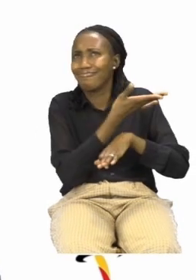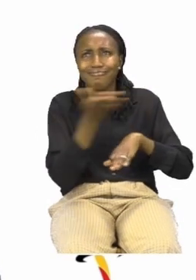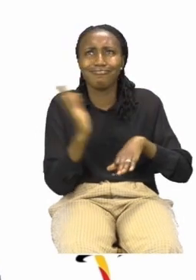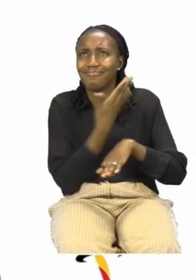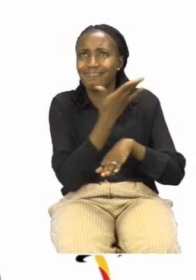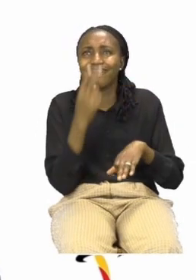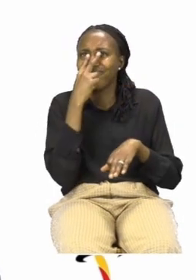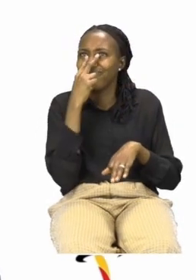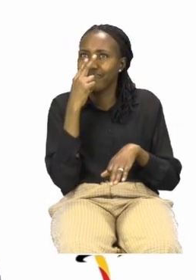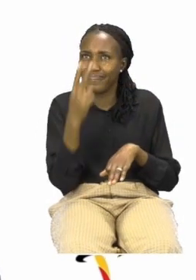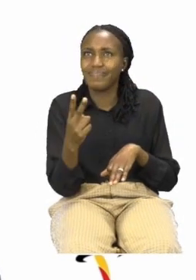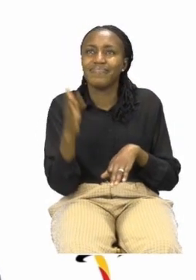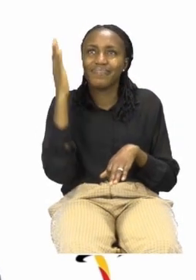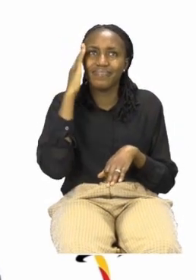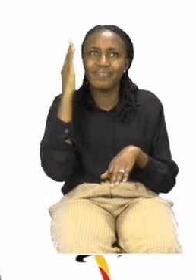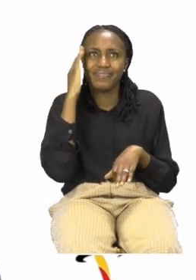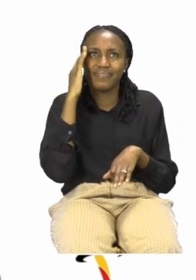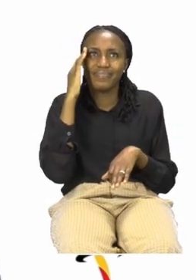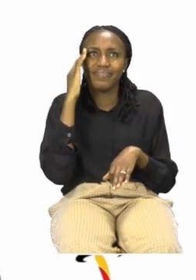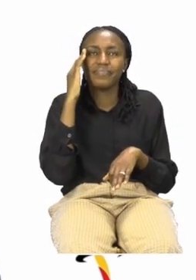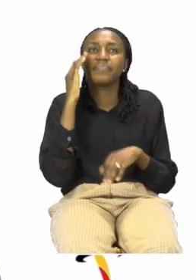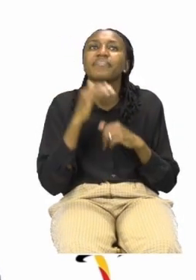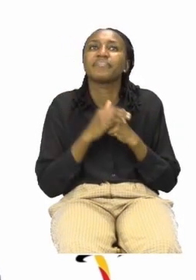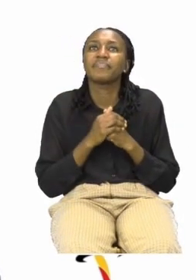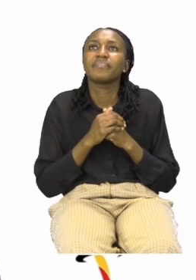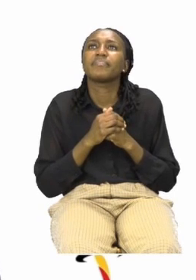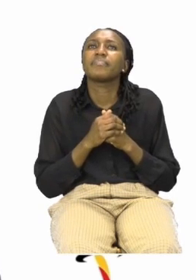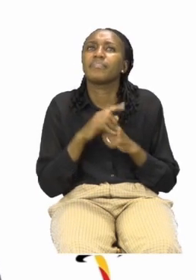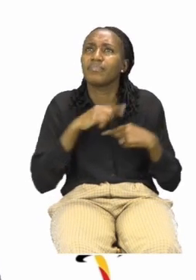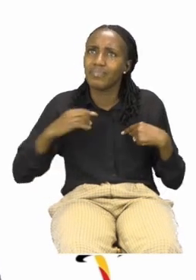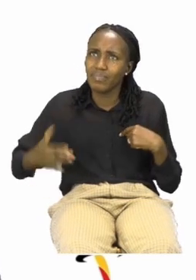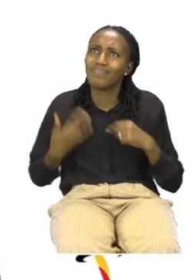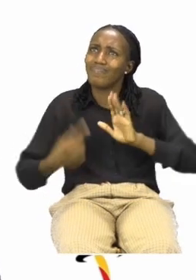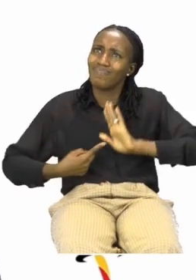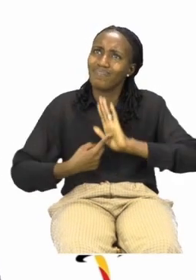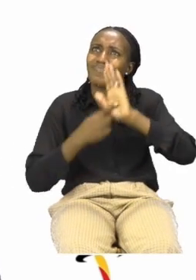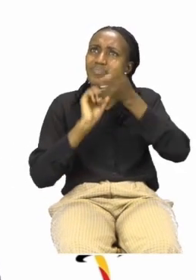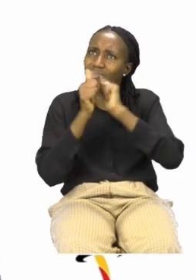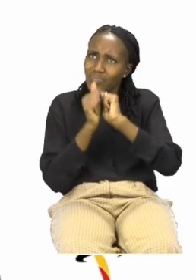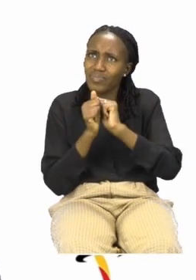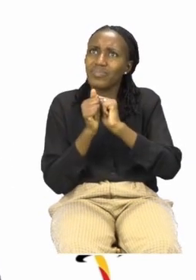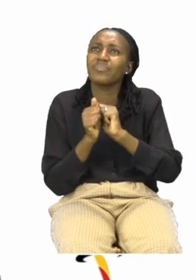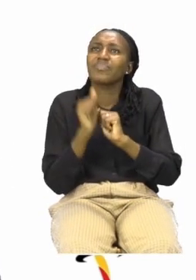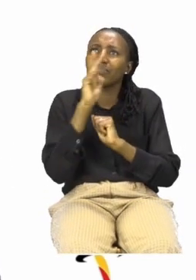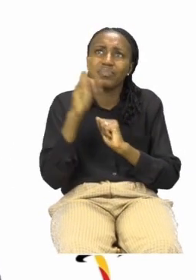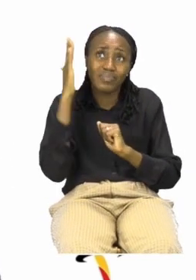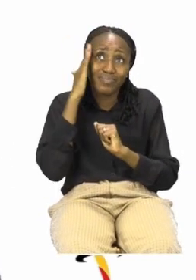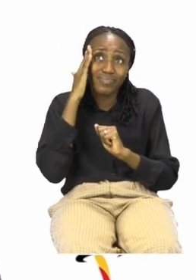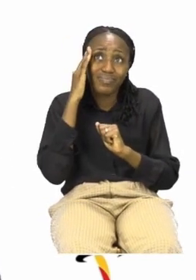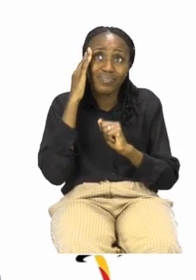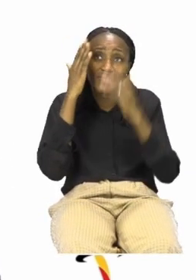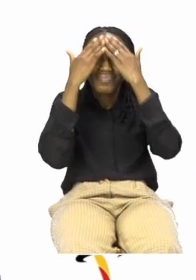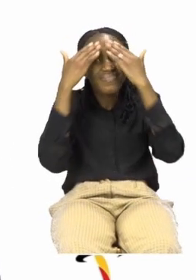now. And the many aspects that we looked at now is to market the sports, federation, that people can be able to see that there are